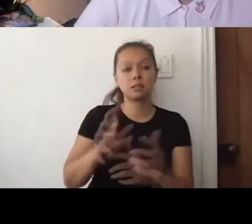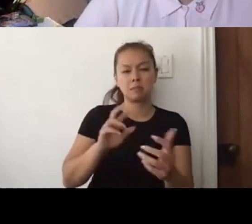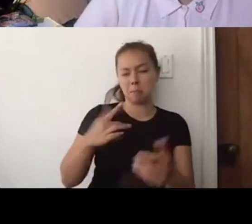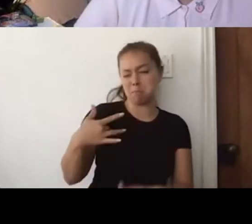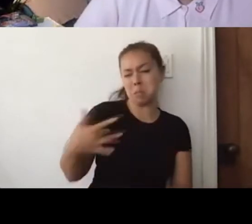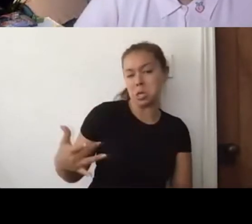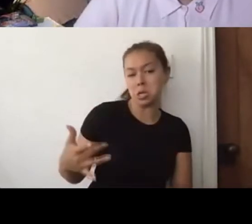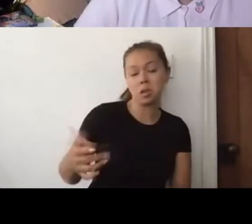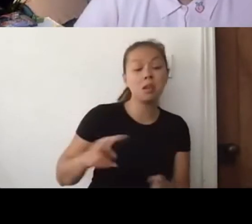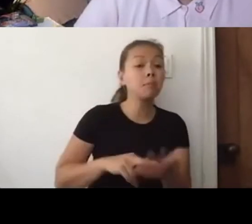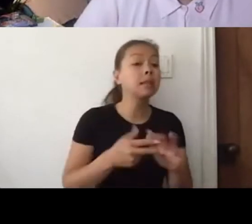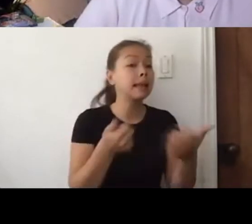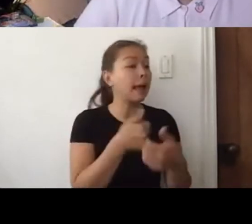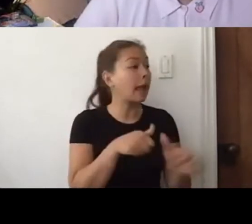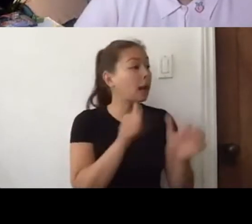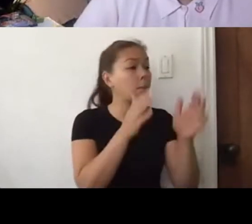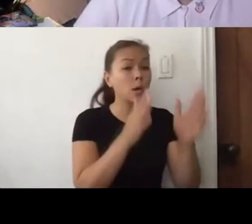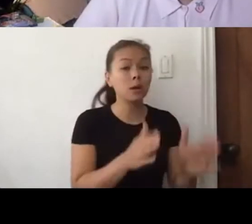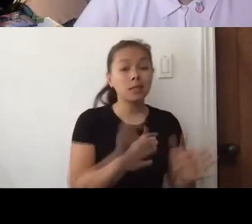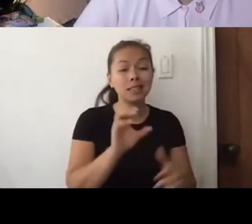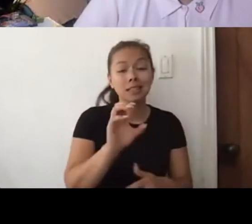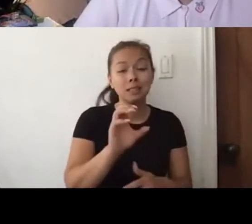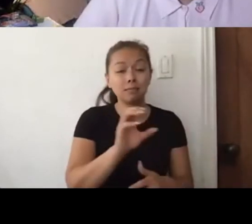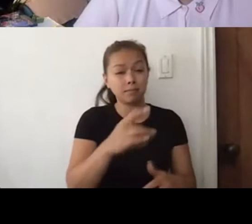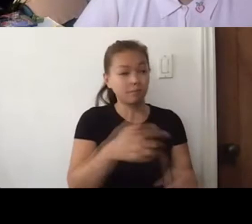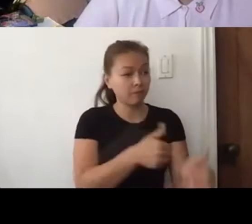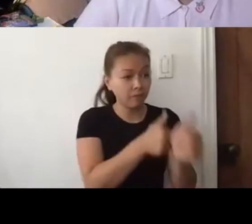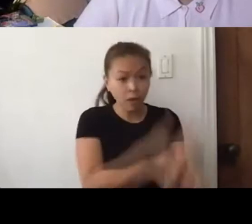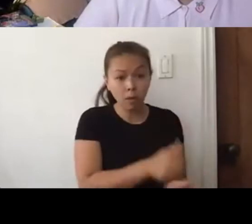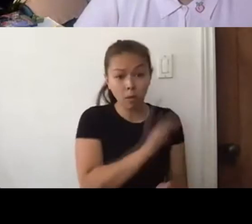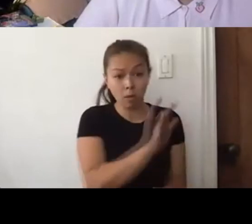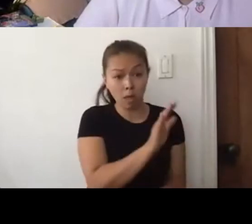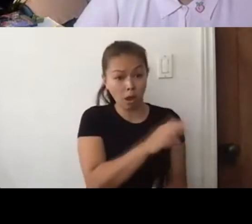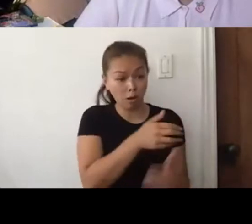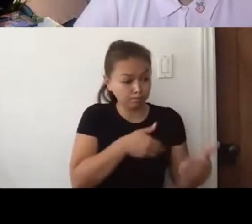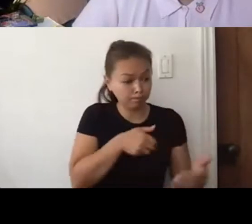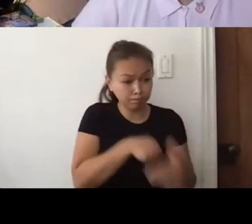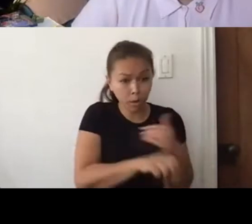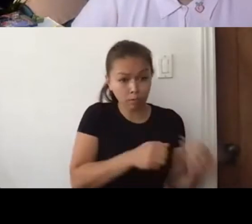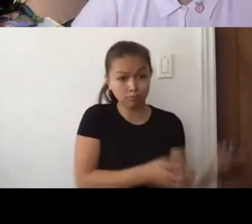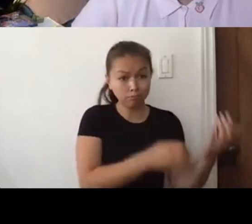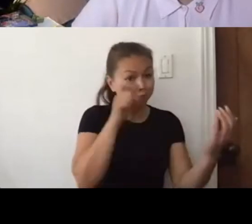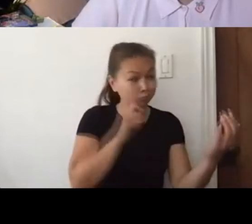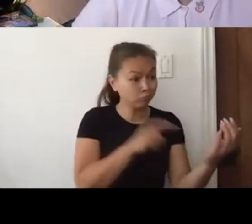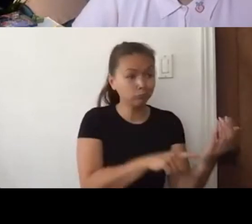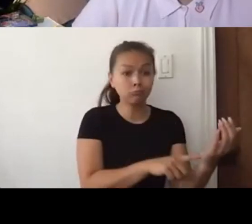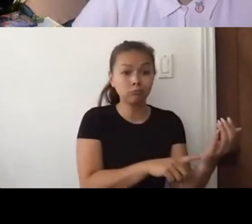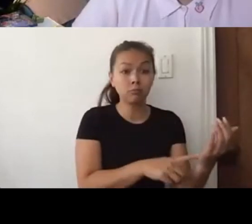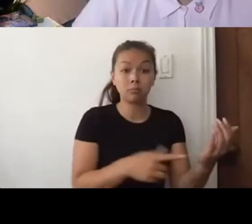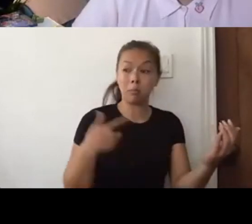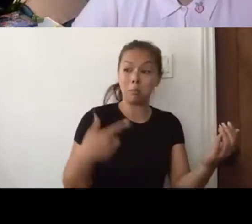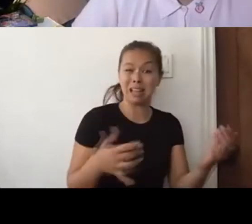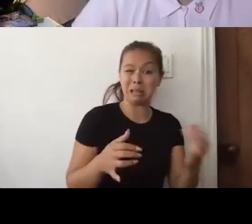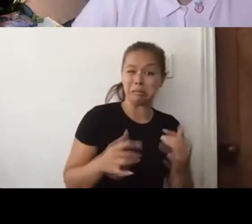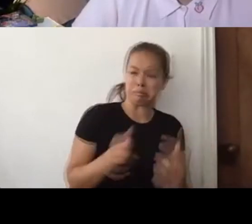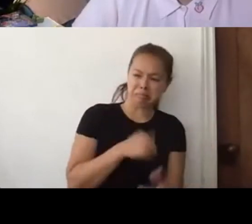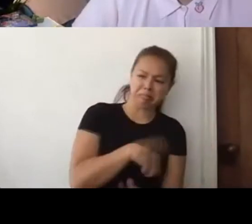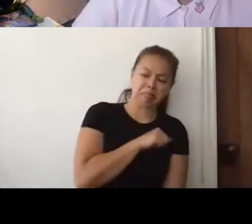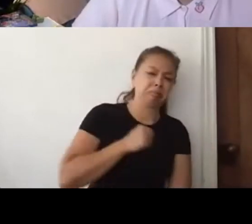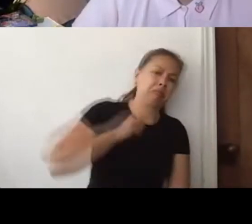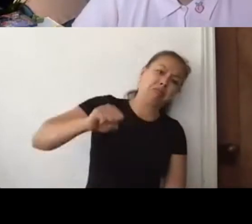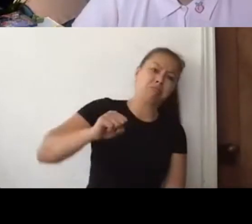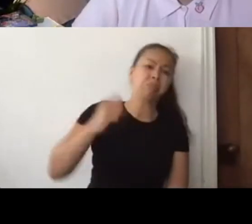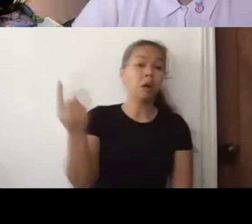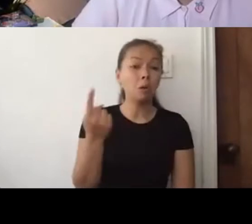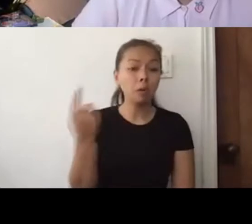feel insecure or threatened. Not at all. I think quite the opposite, actually. One of the biggest kind of sources of hope that I see in